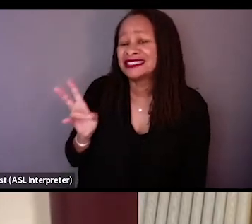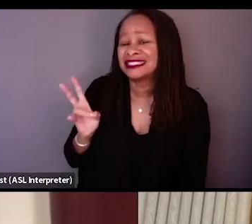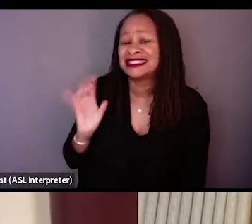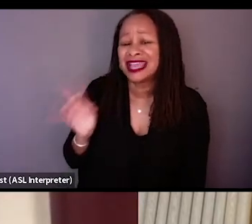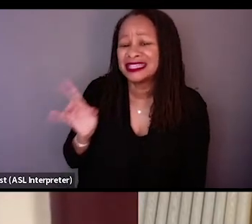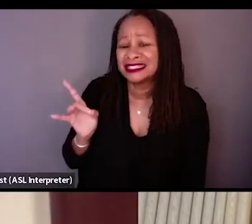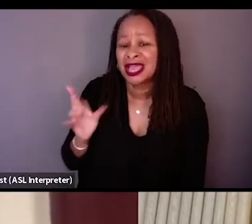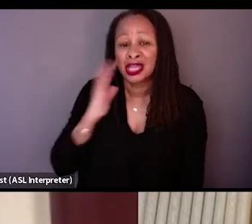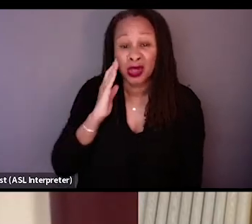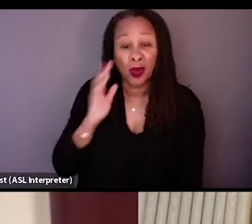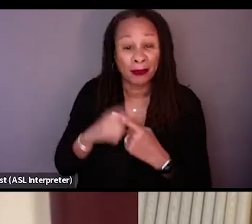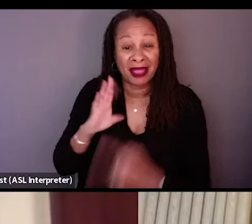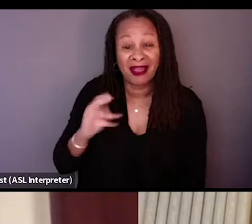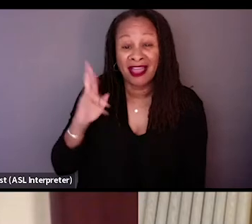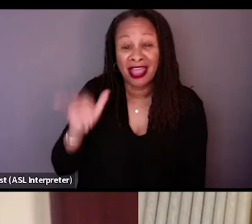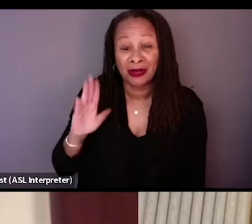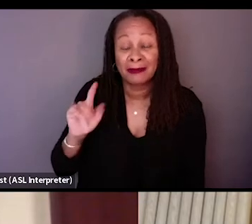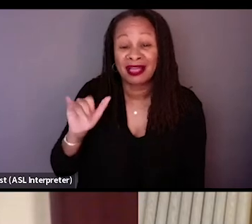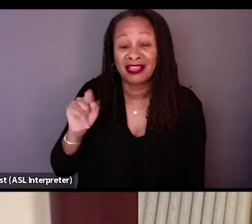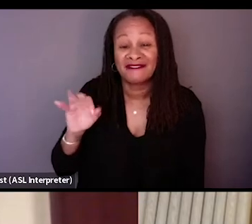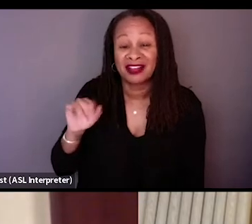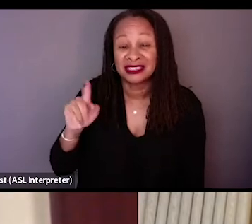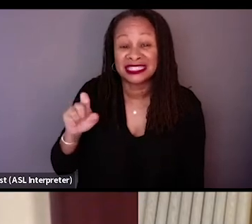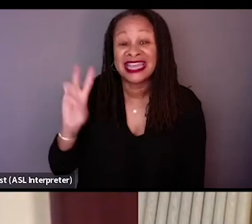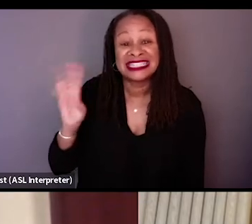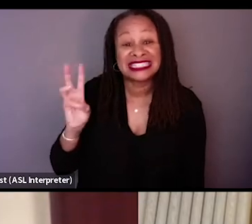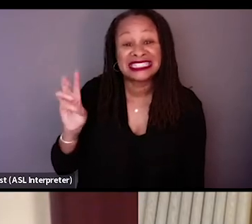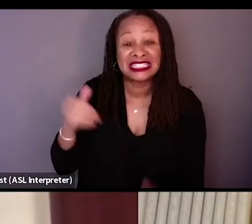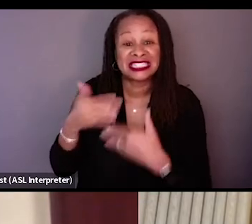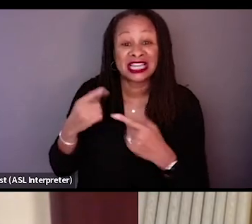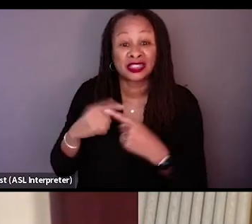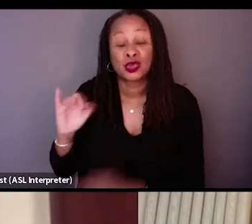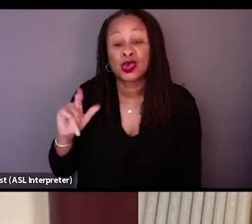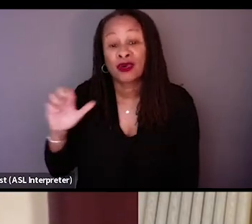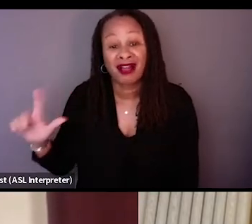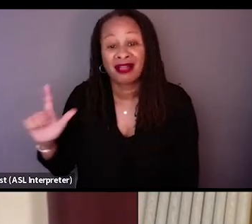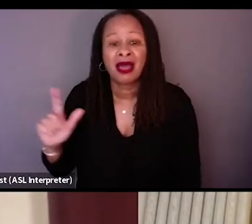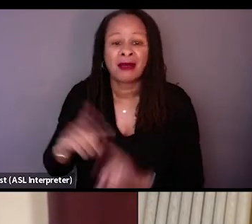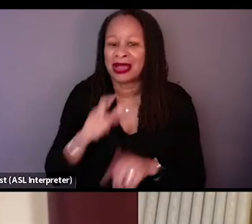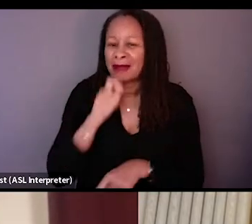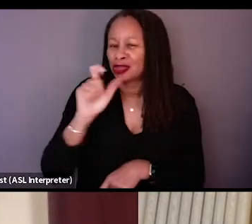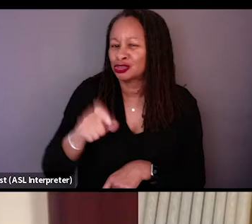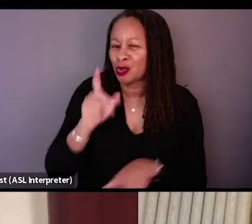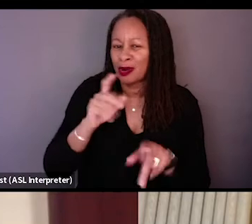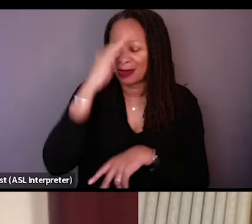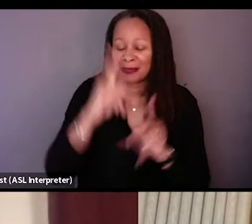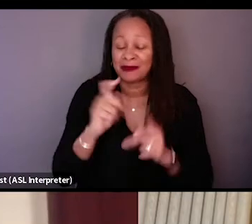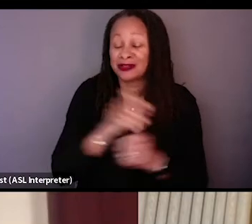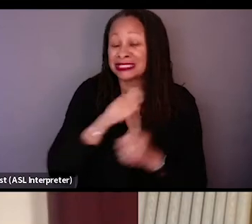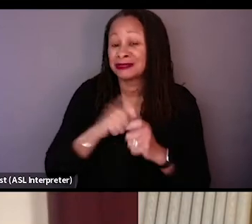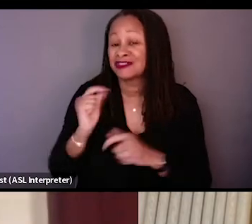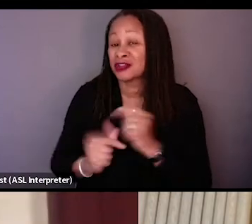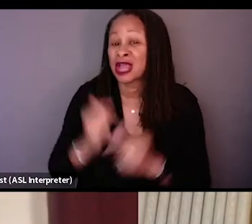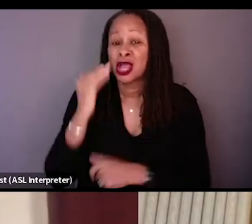80s, knew about Harry Belafonte. In the 60s, he was right there next to Coretta. But I'm not sure that Black folk of a certain generation